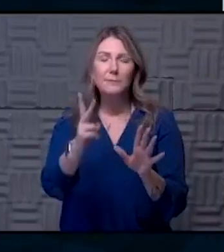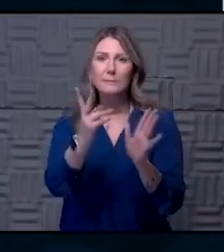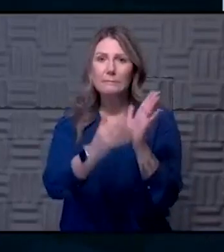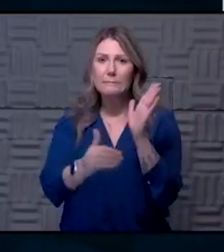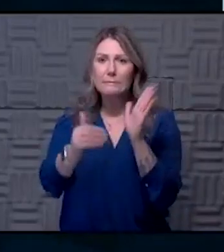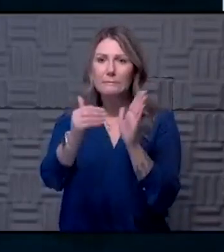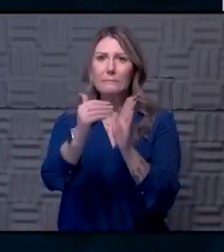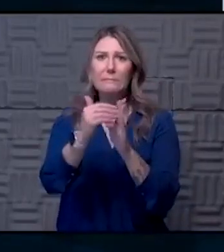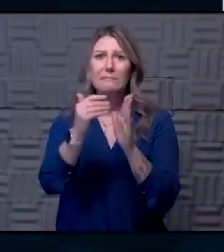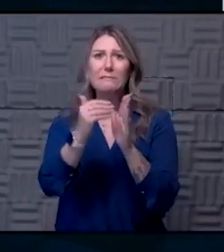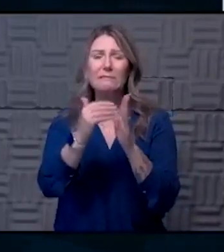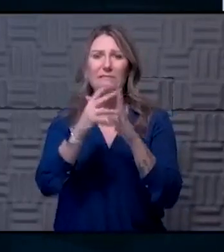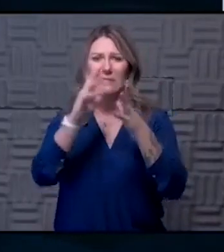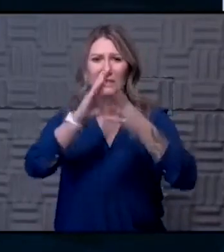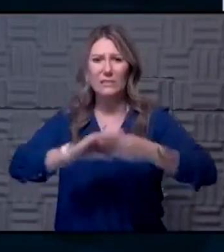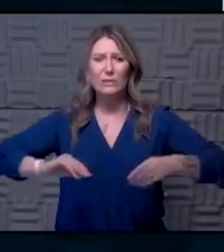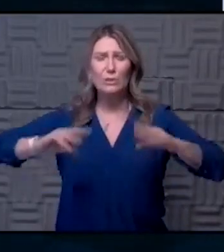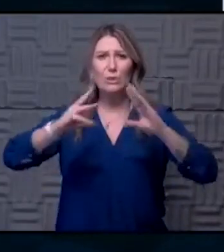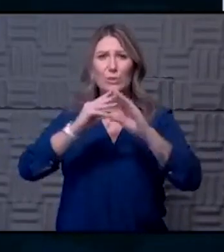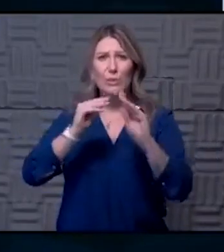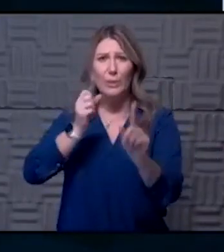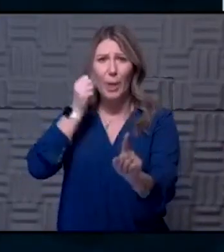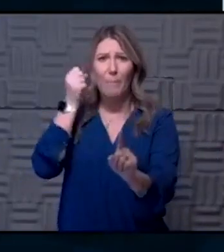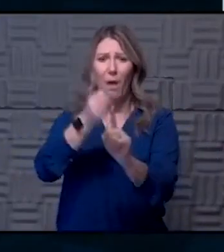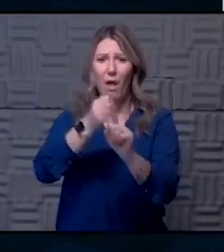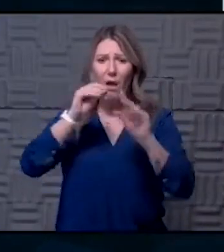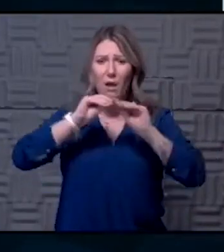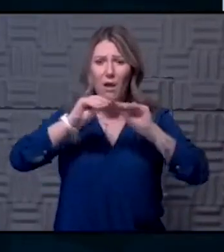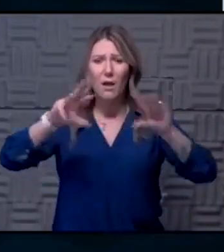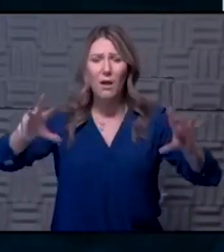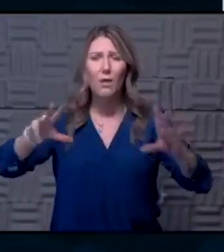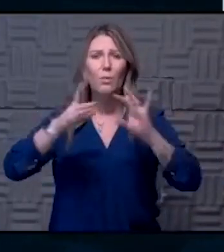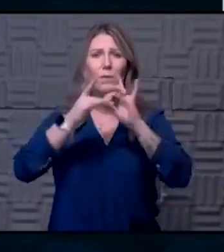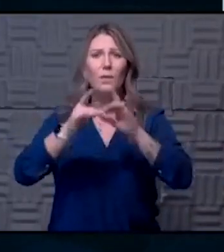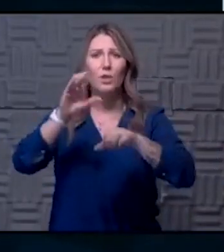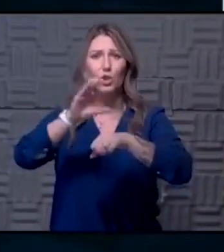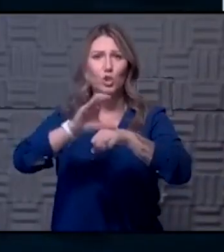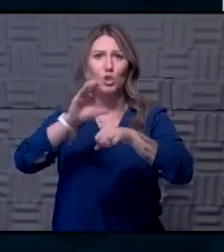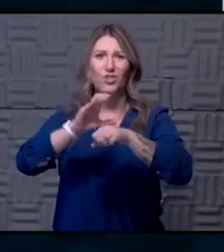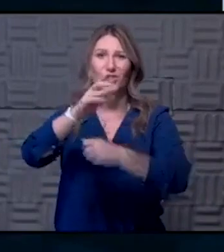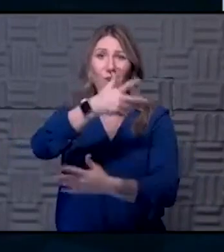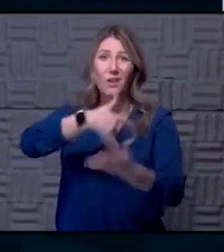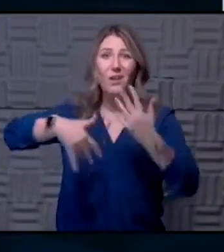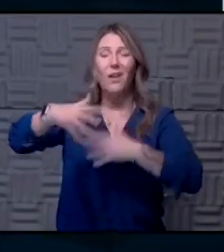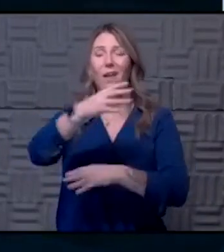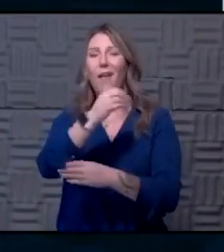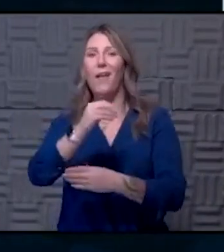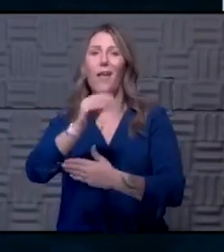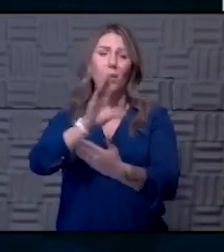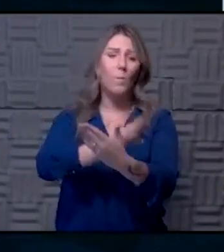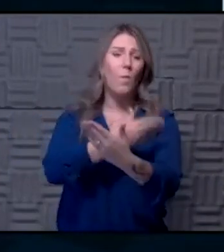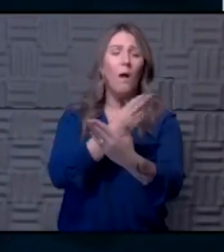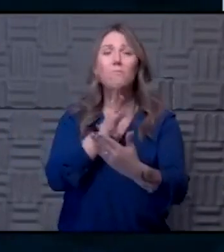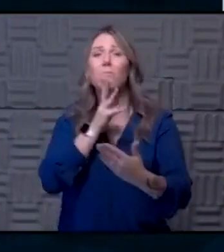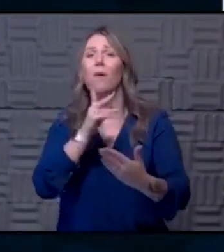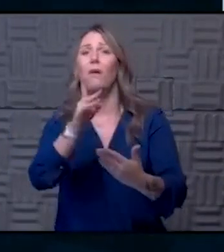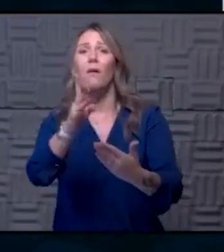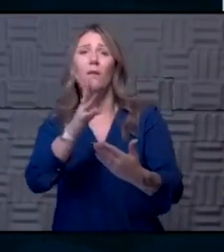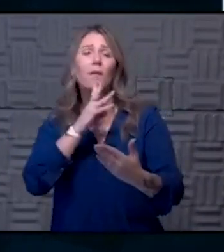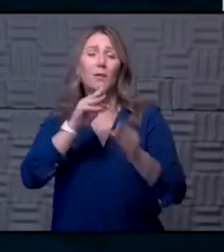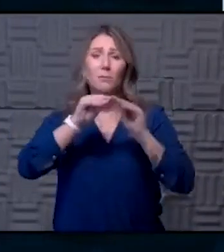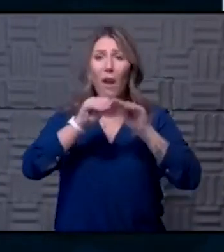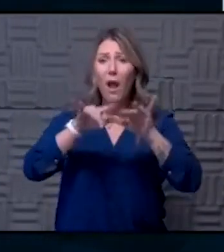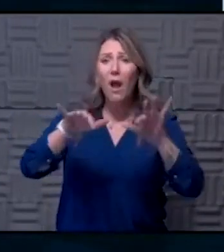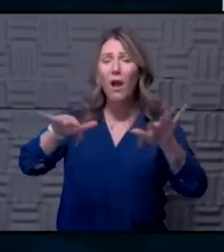of significant outbreaks that were associated with church gatherings and choirs singing and it spreading rapidly through the